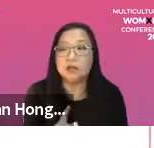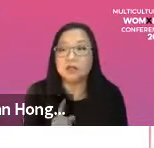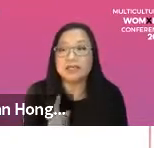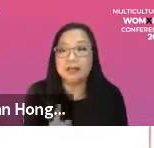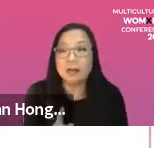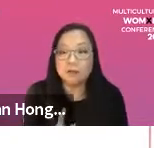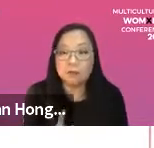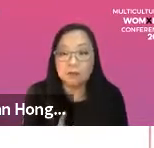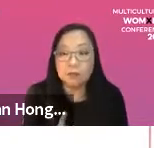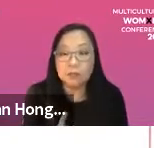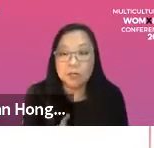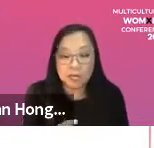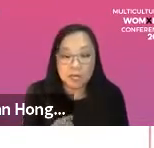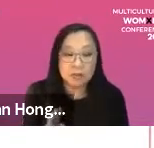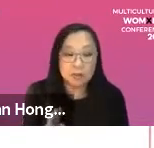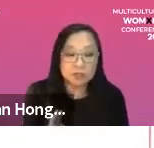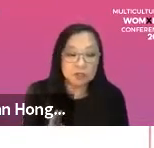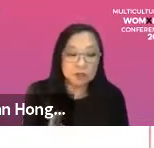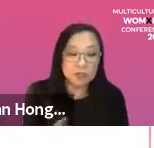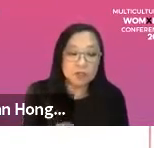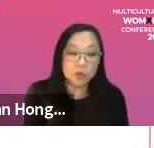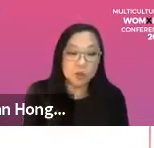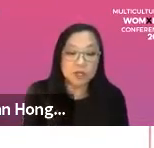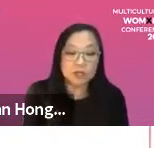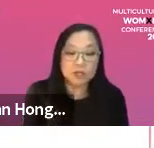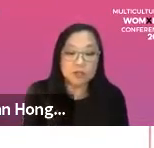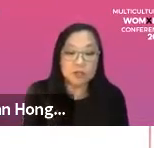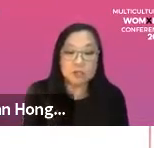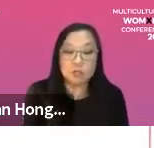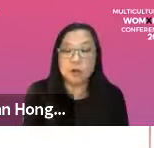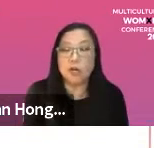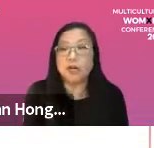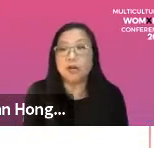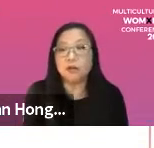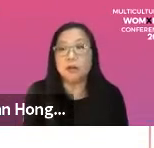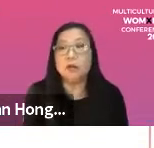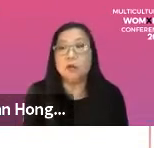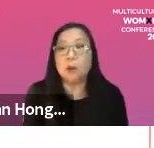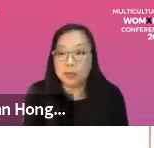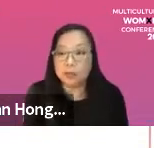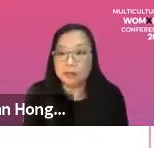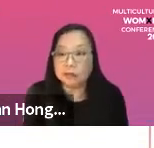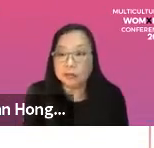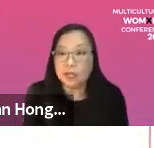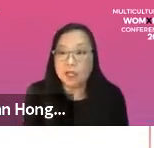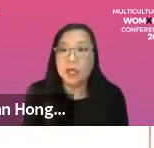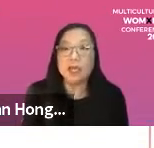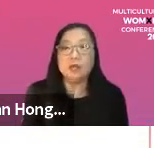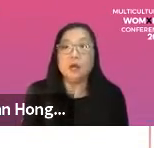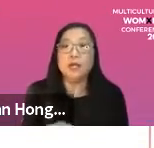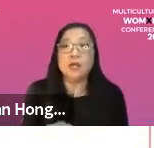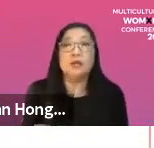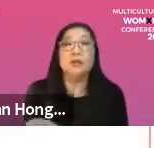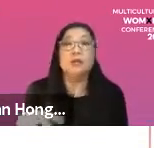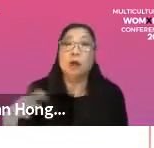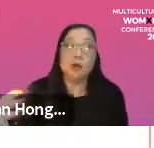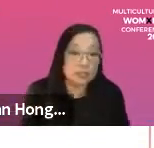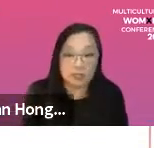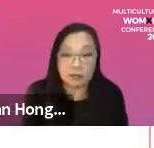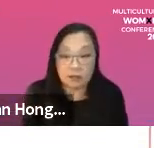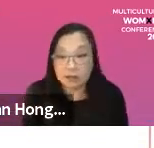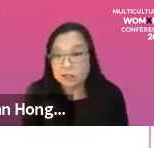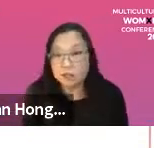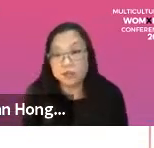help yourself? And number two is, what can you do to support another woman or another